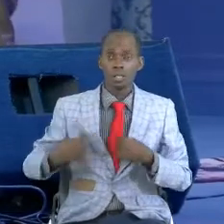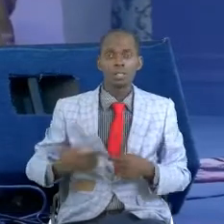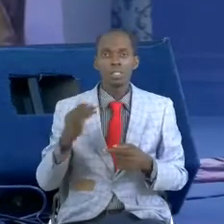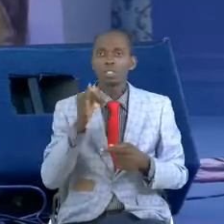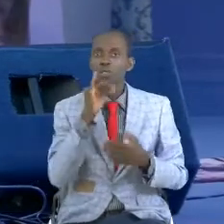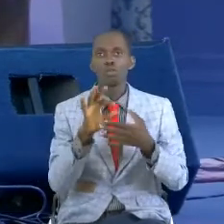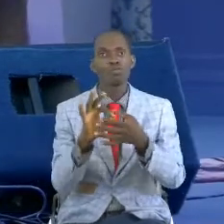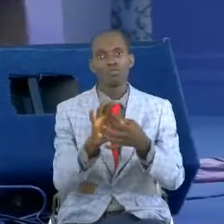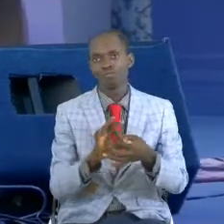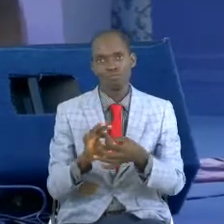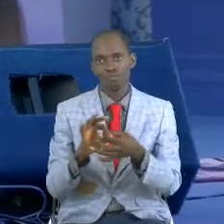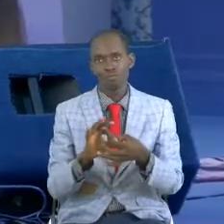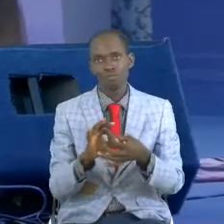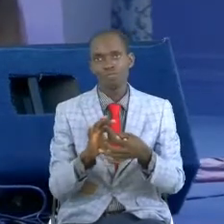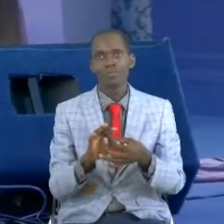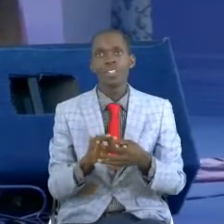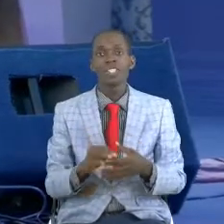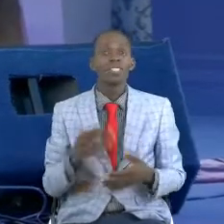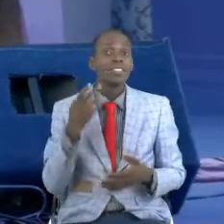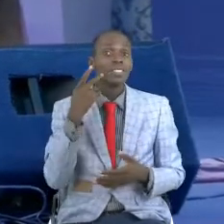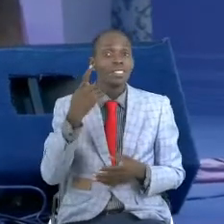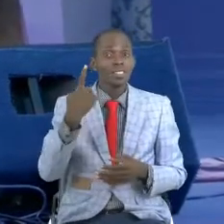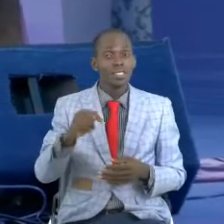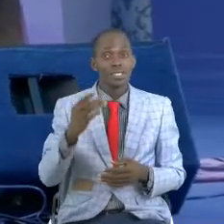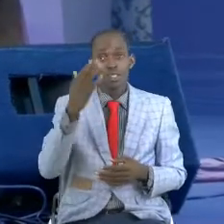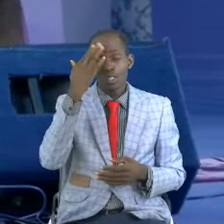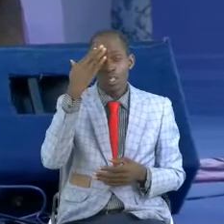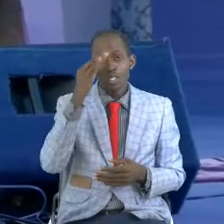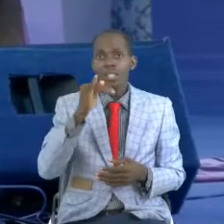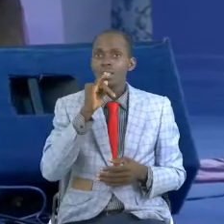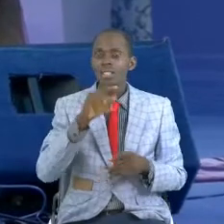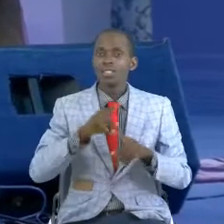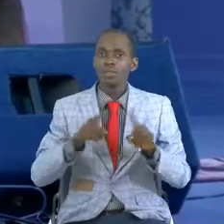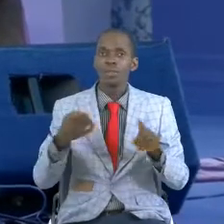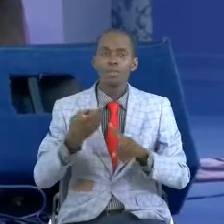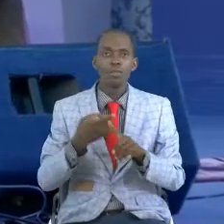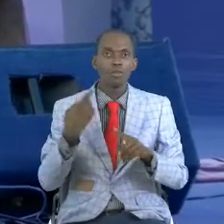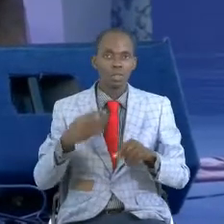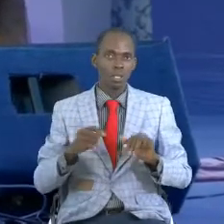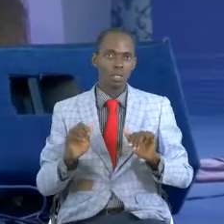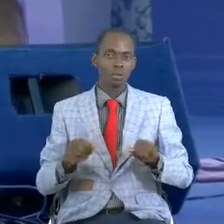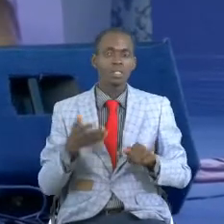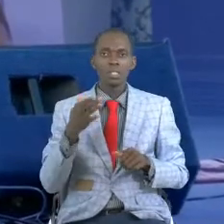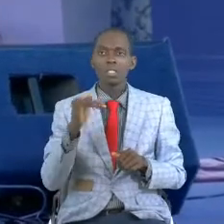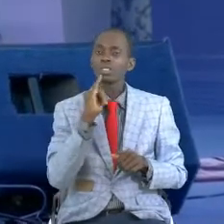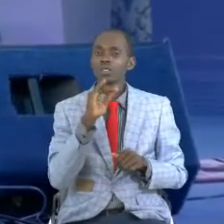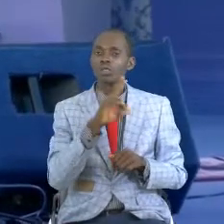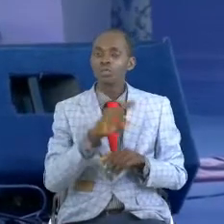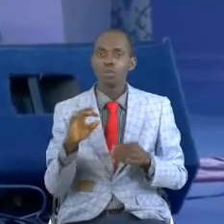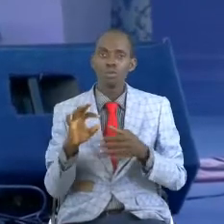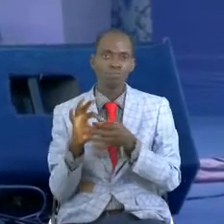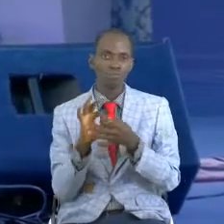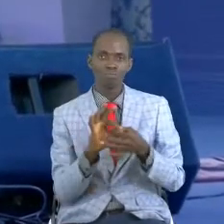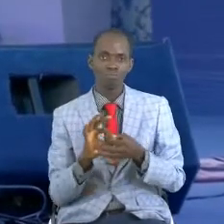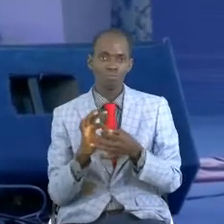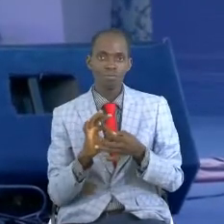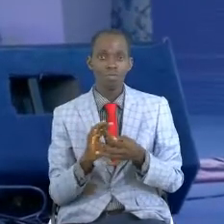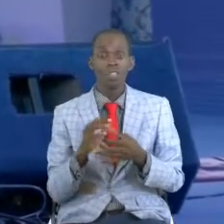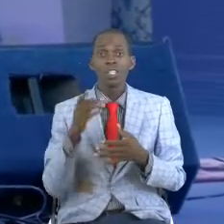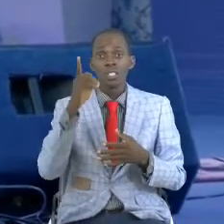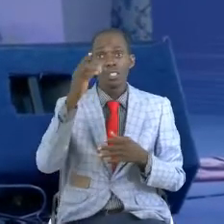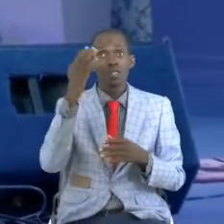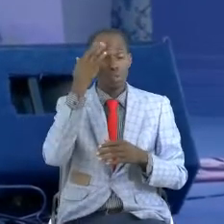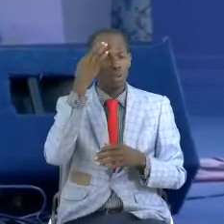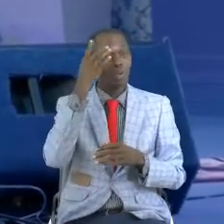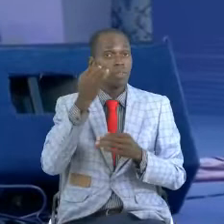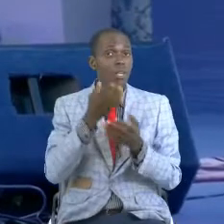The knowledge is different from the ability. There's no harmony. He knows the right thing. He knows